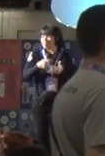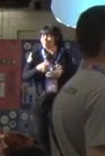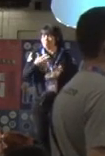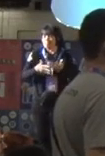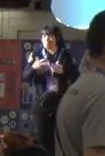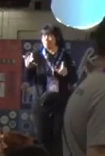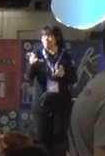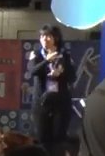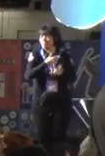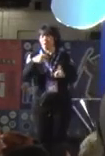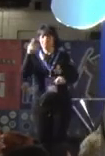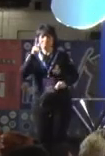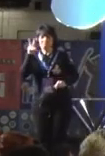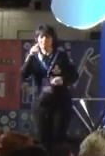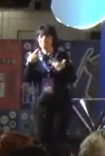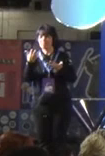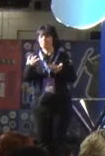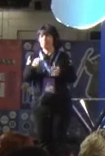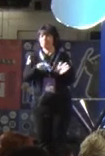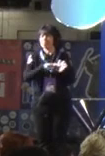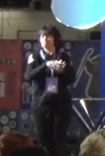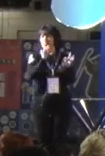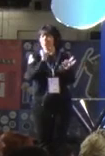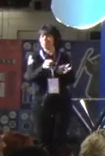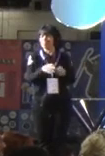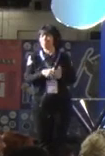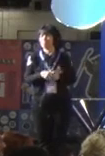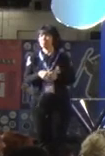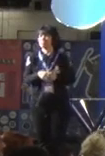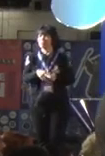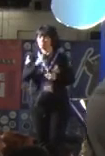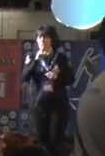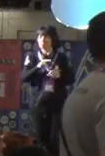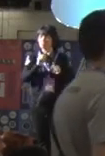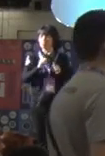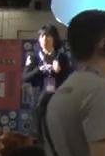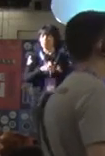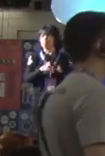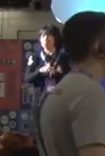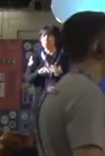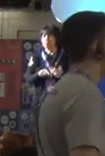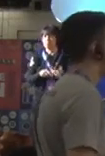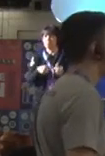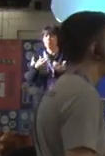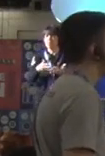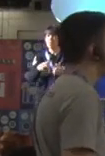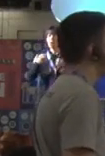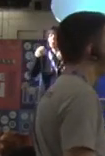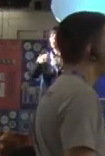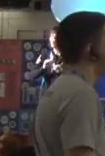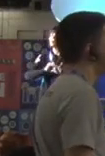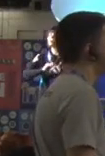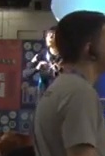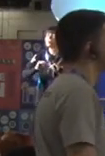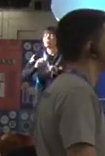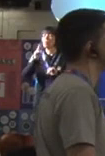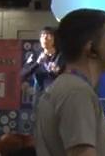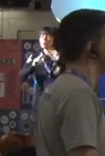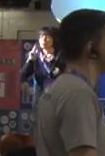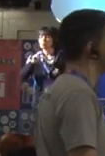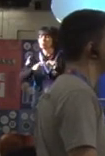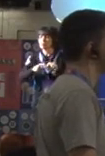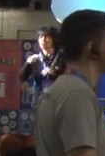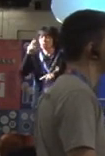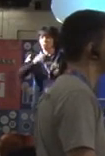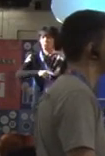good question. I think you've almost answered it yourself. I could tell that there was a problem in the way science was